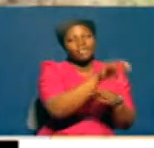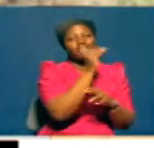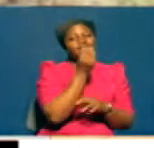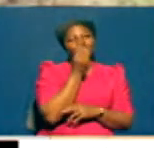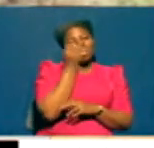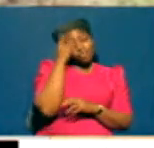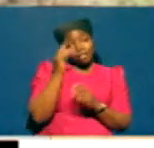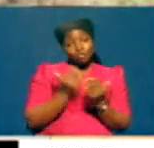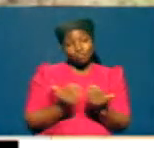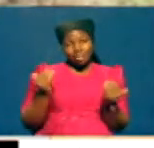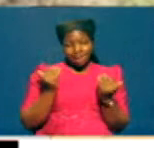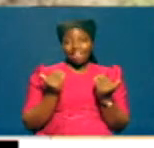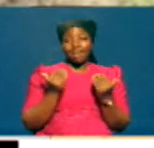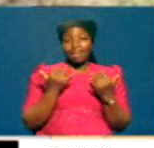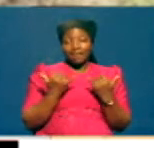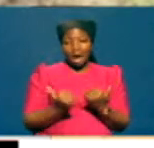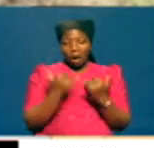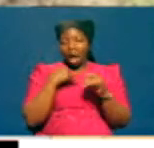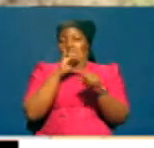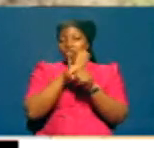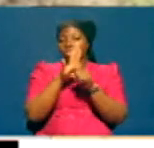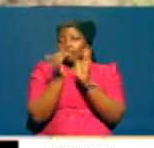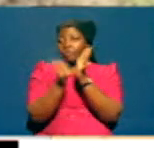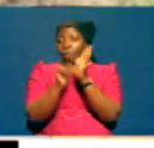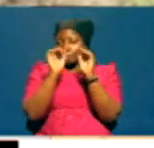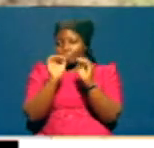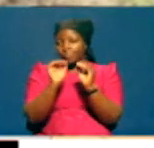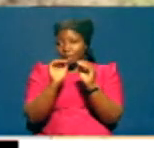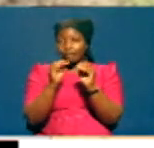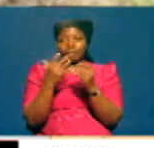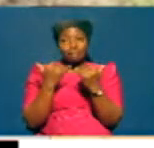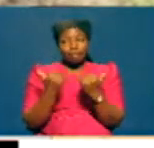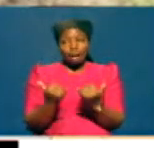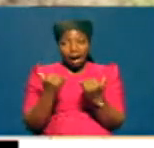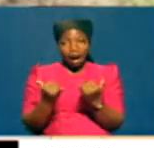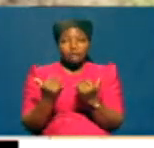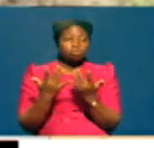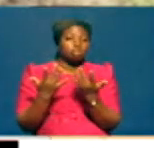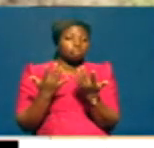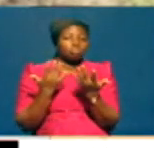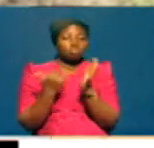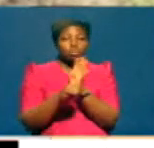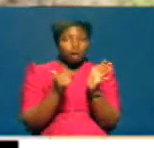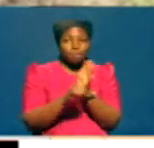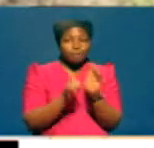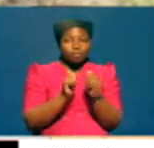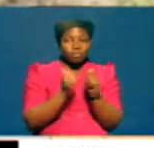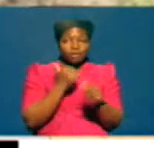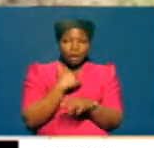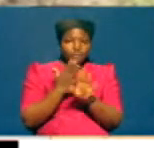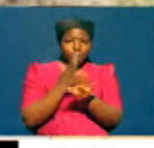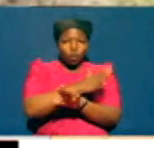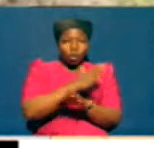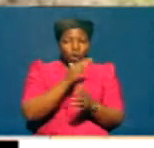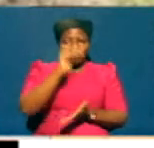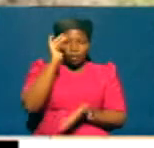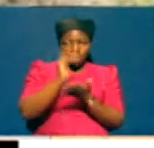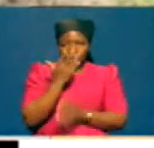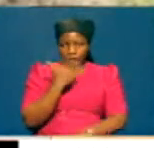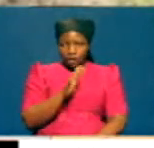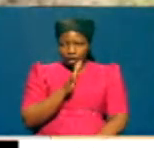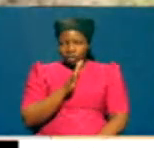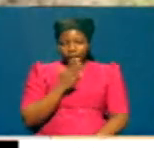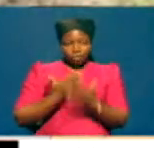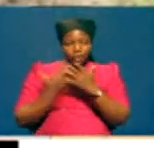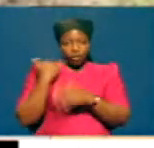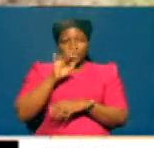hakuna. Nafikiri tumeokoa kidogo at least kuliko shida ile ya kwenda naye park. Tukawa samburu anatusumbua kwa